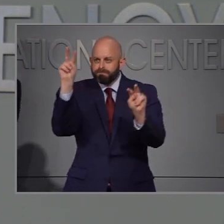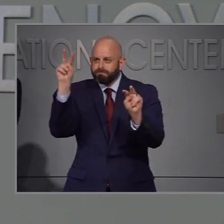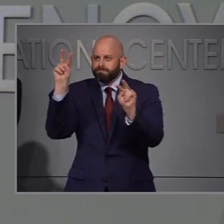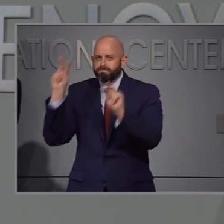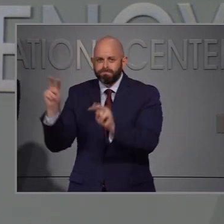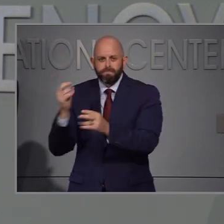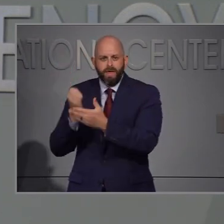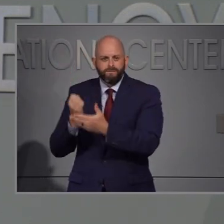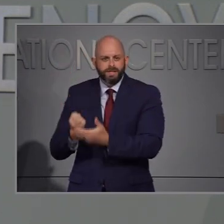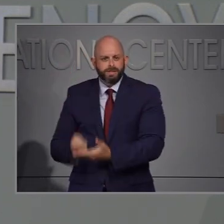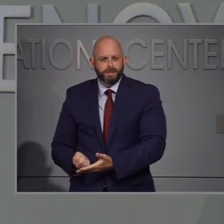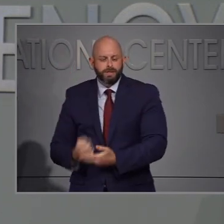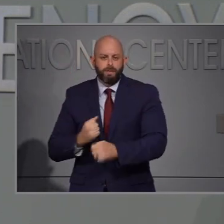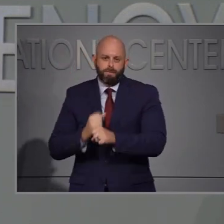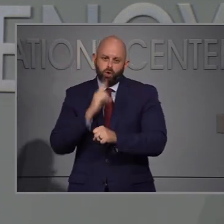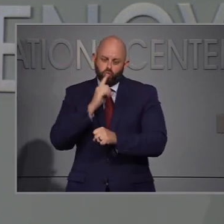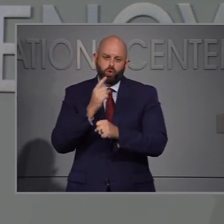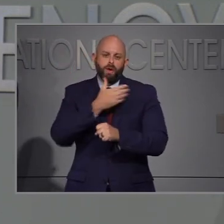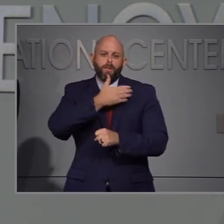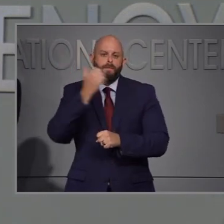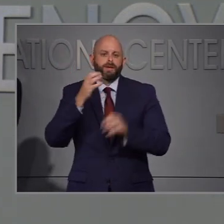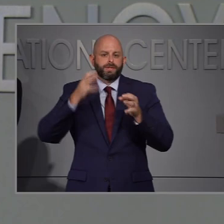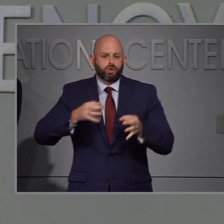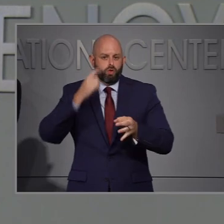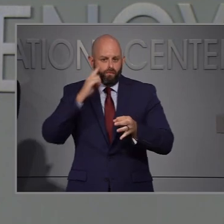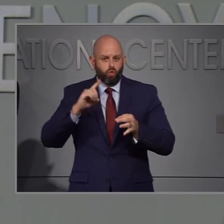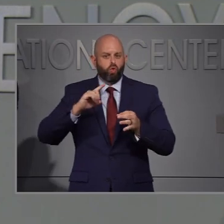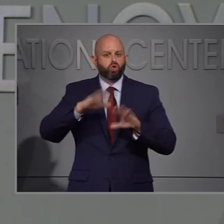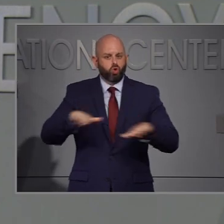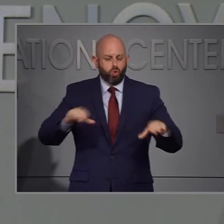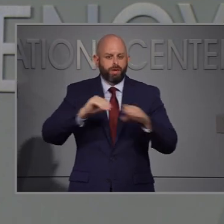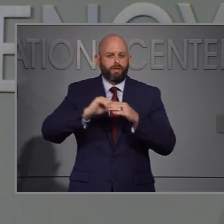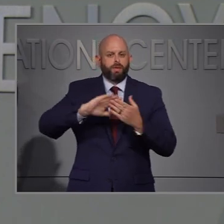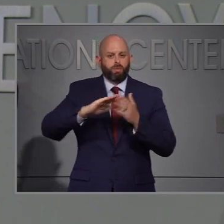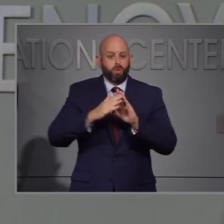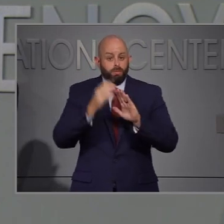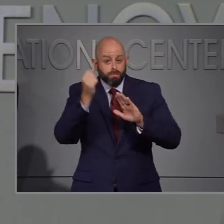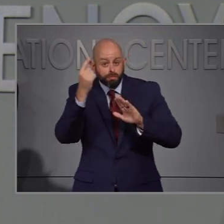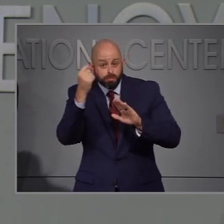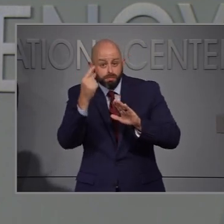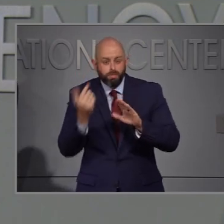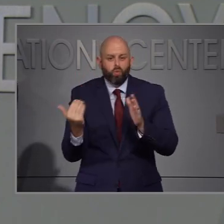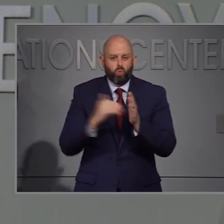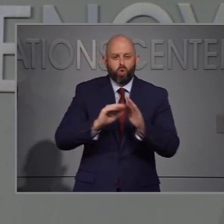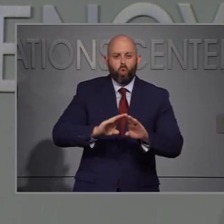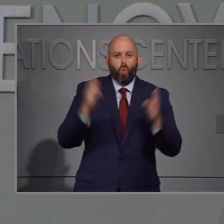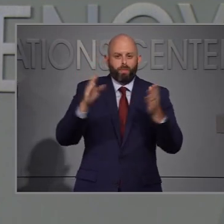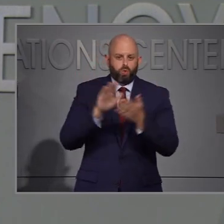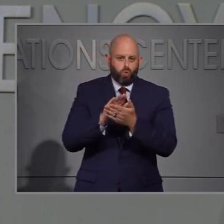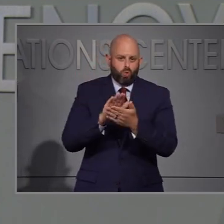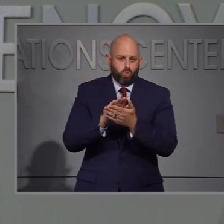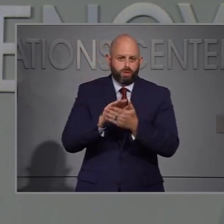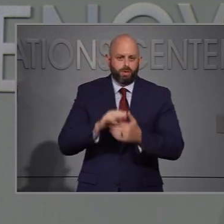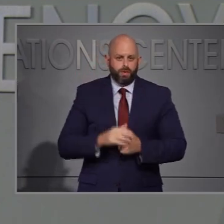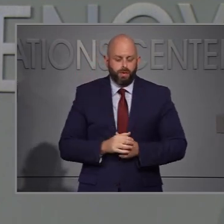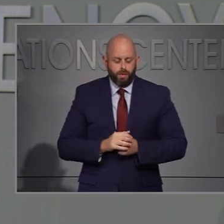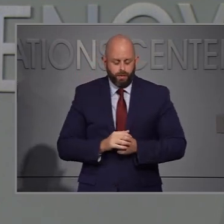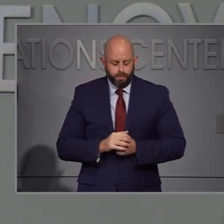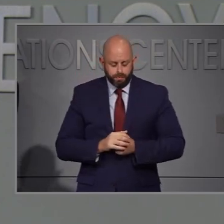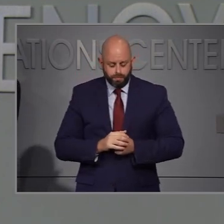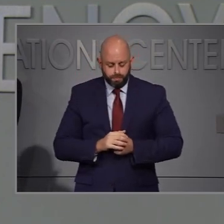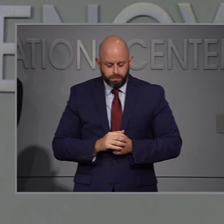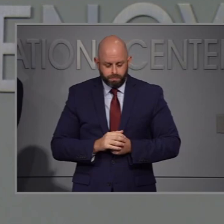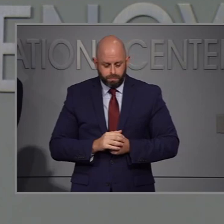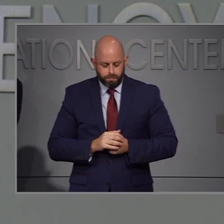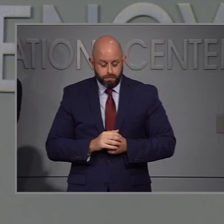best decision for our children and our communities when it comes to reopening schools. We've had some